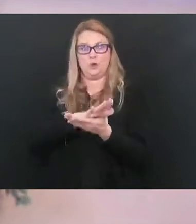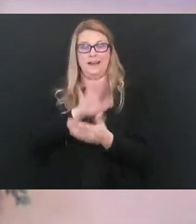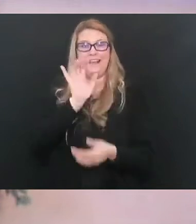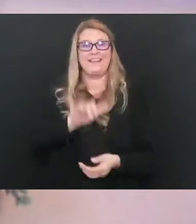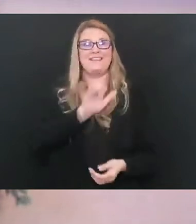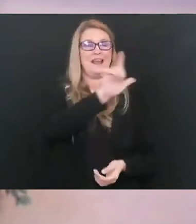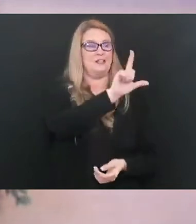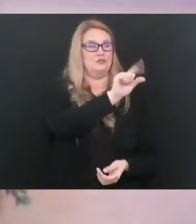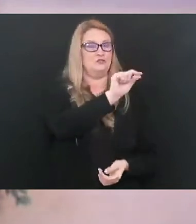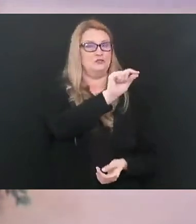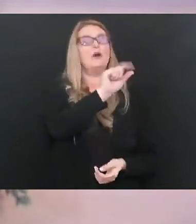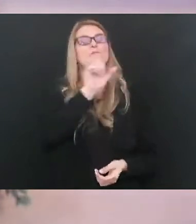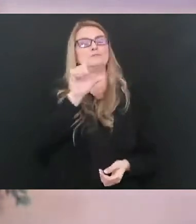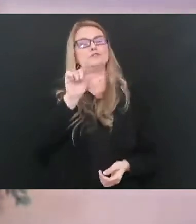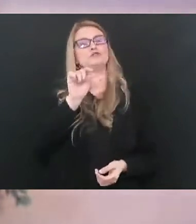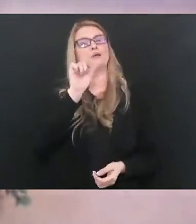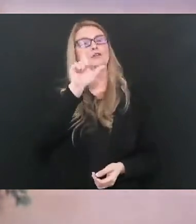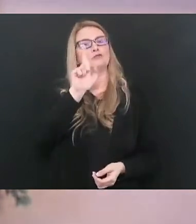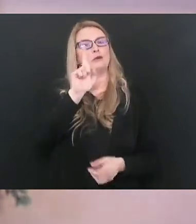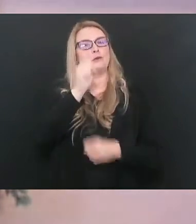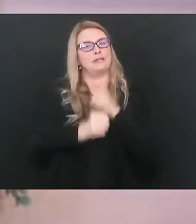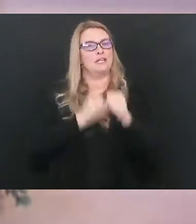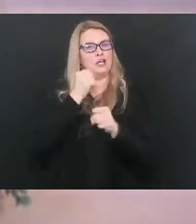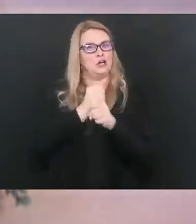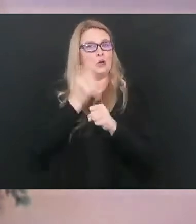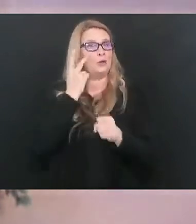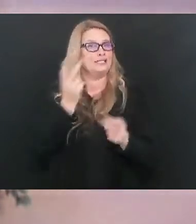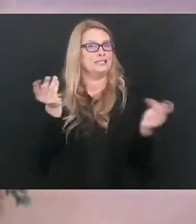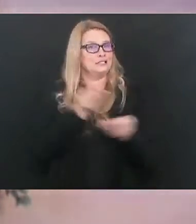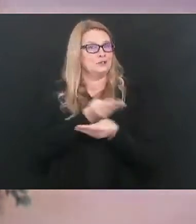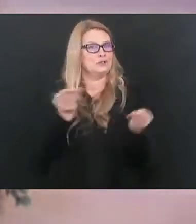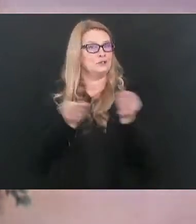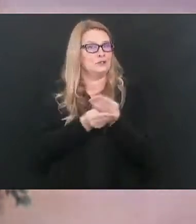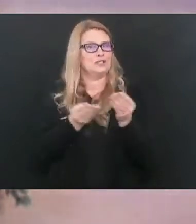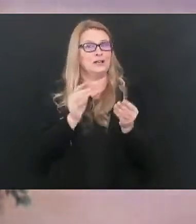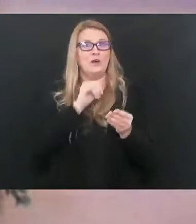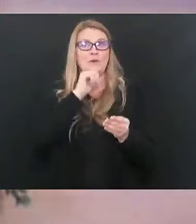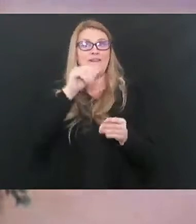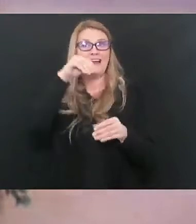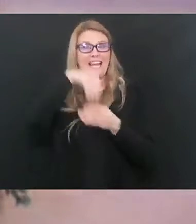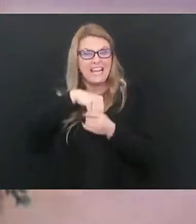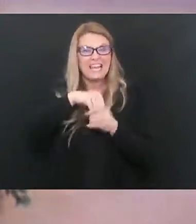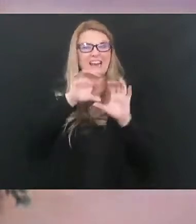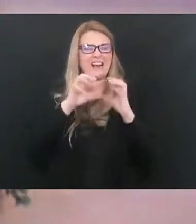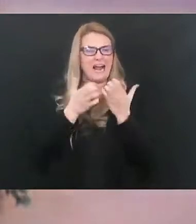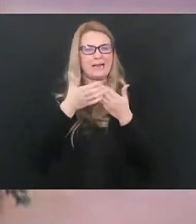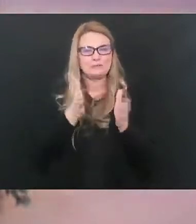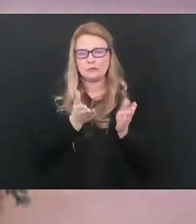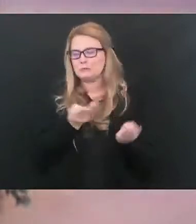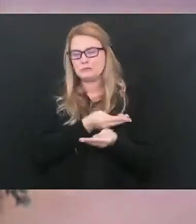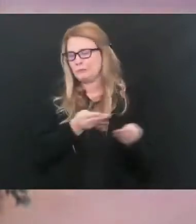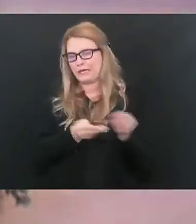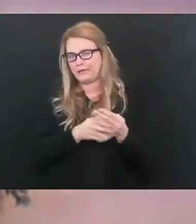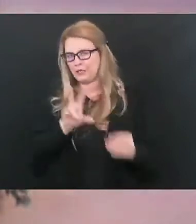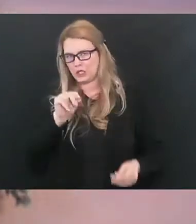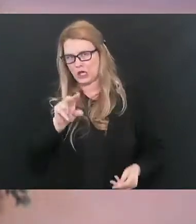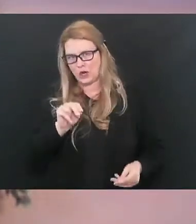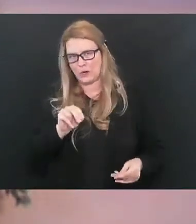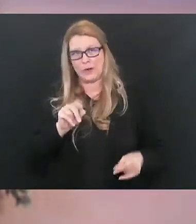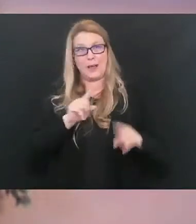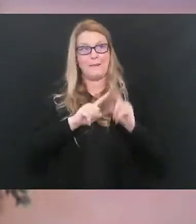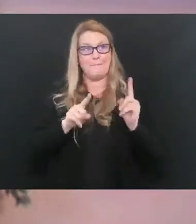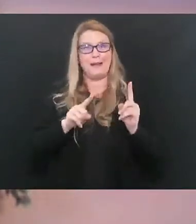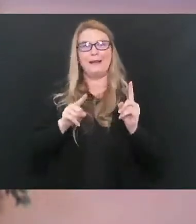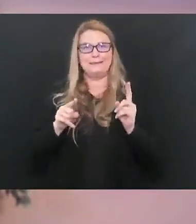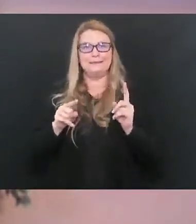2021, we're seeing the spread happen in students. We haven't seen in classroom spread with the safety guards we